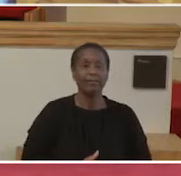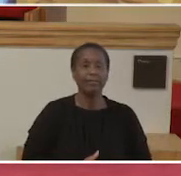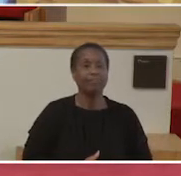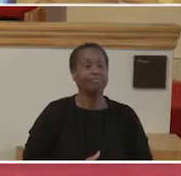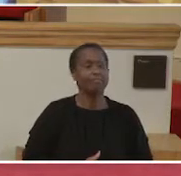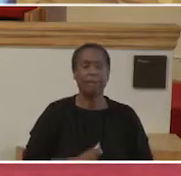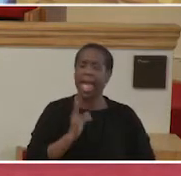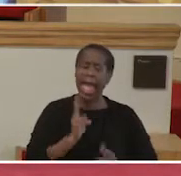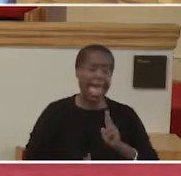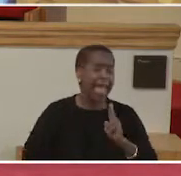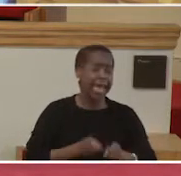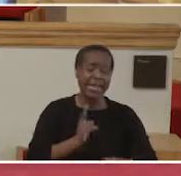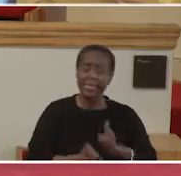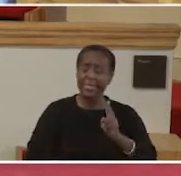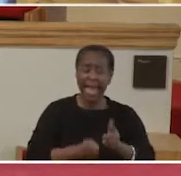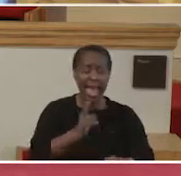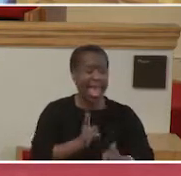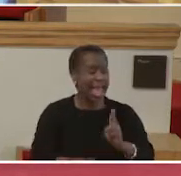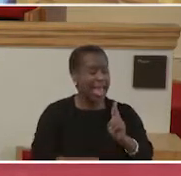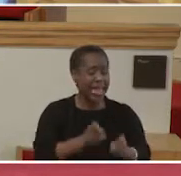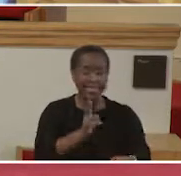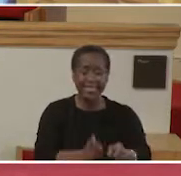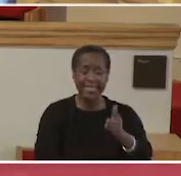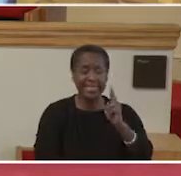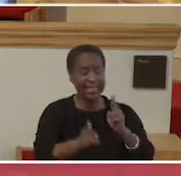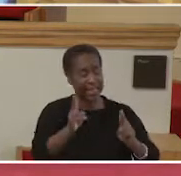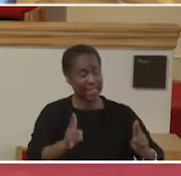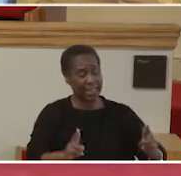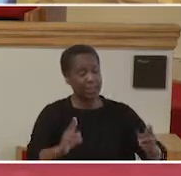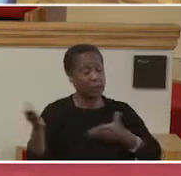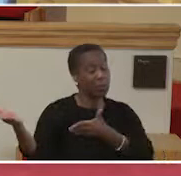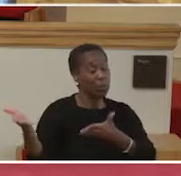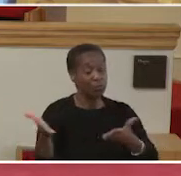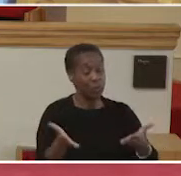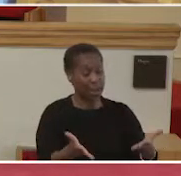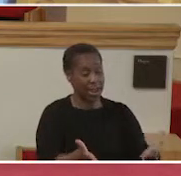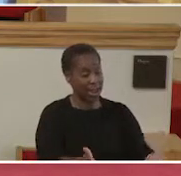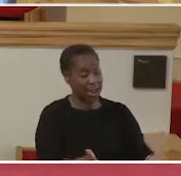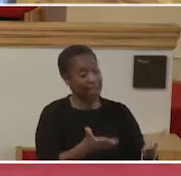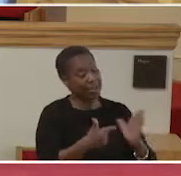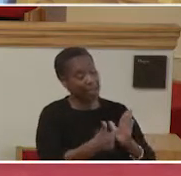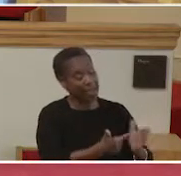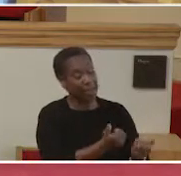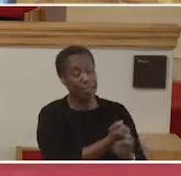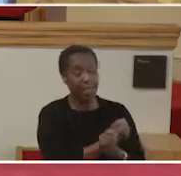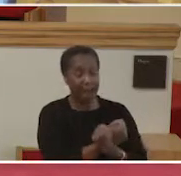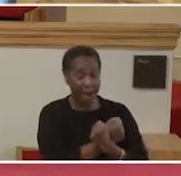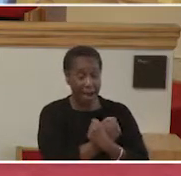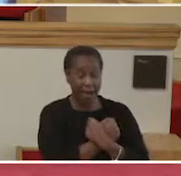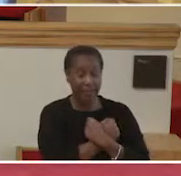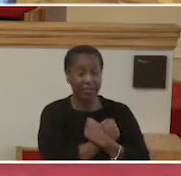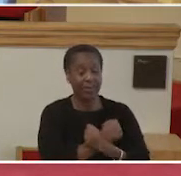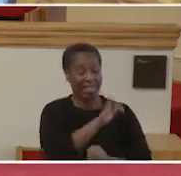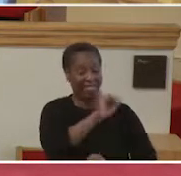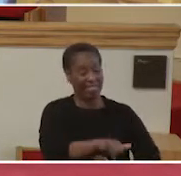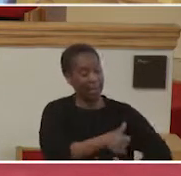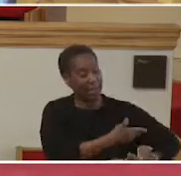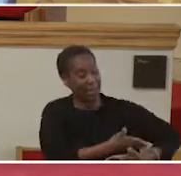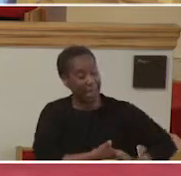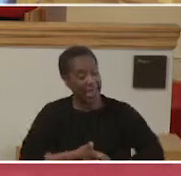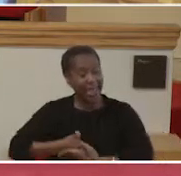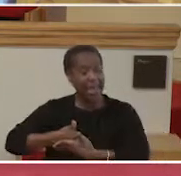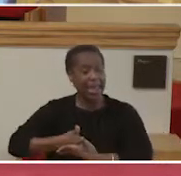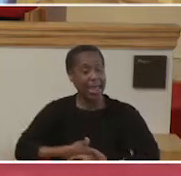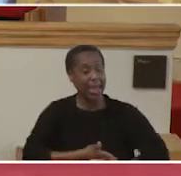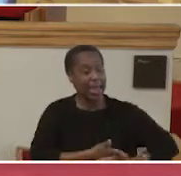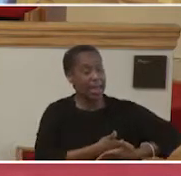Haste, haste to bring him loud, the babe,